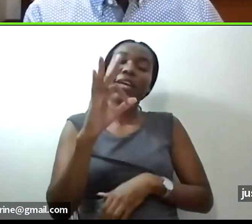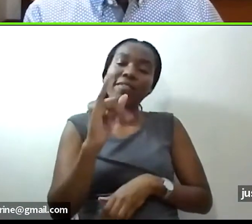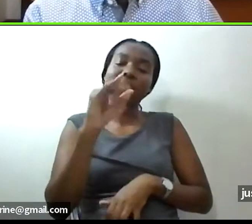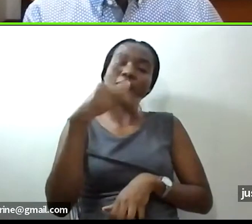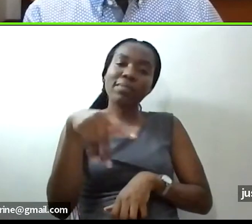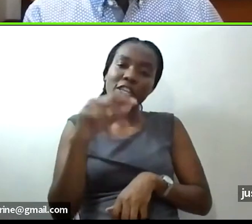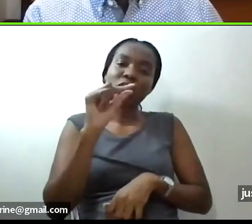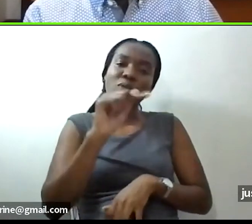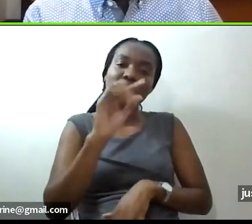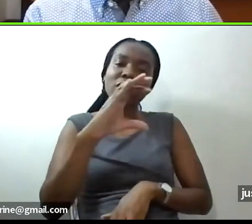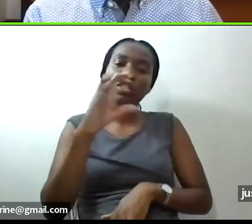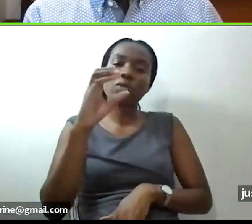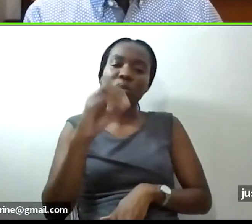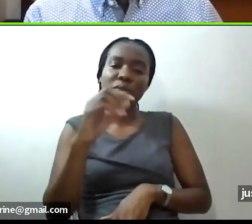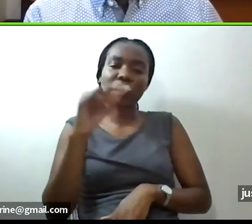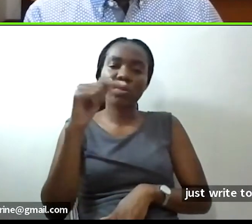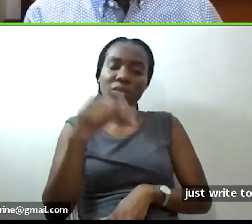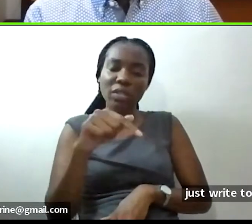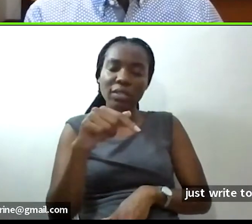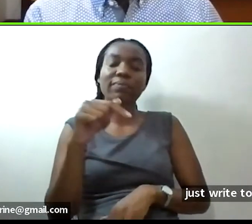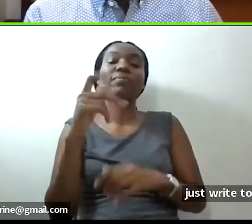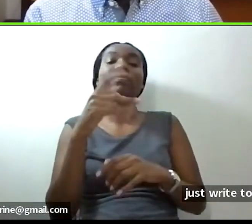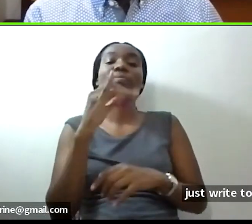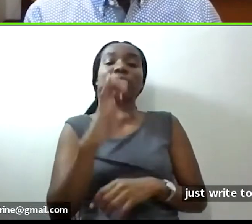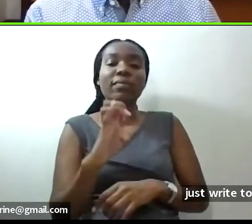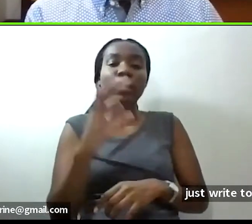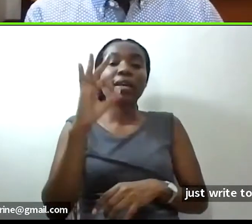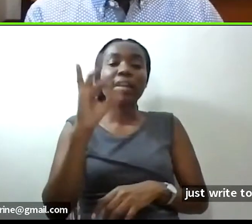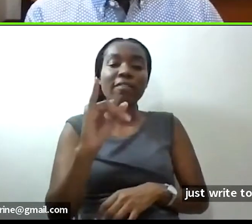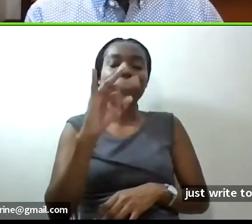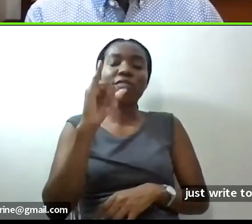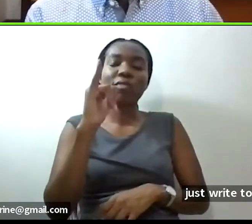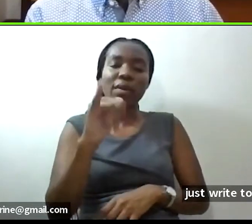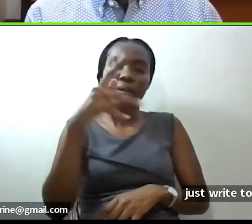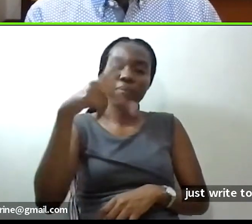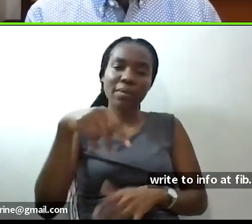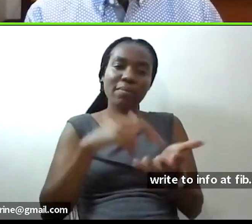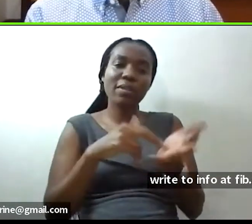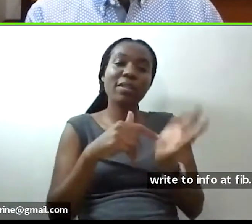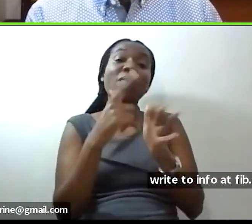info@fib.co.ke. FIB stands for FIDA Investment Bank. So